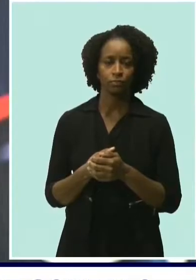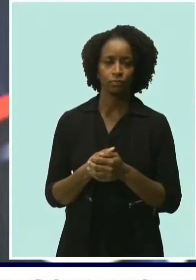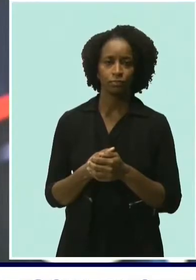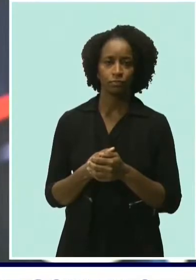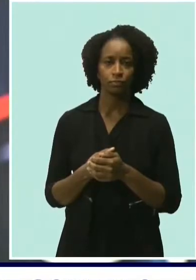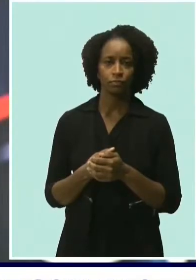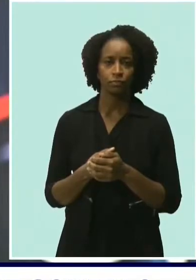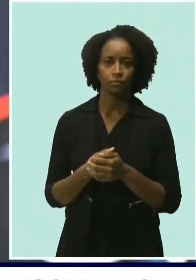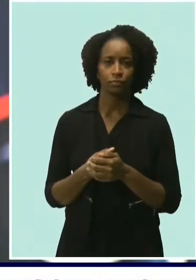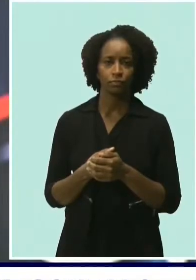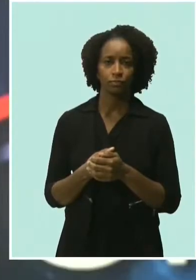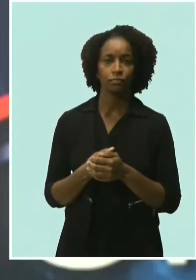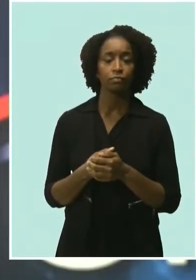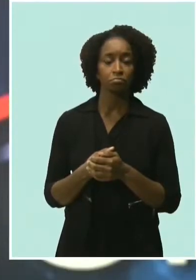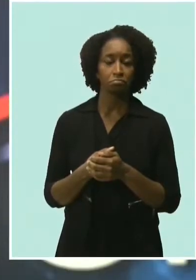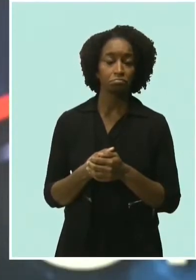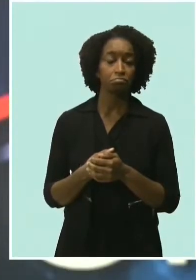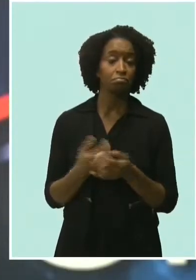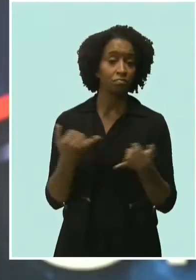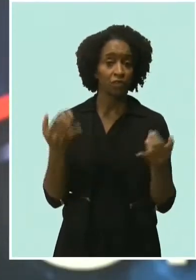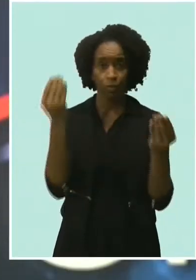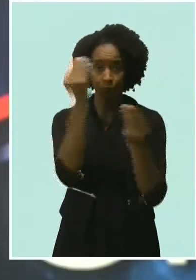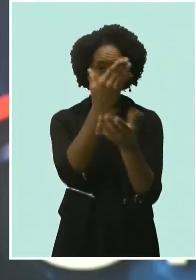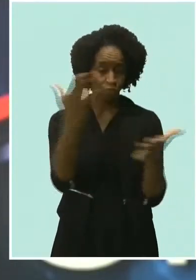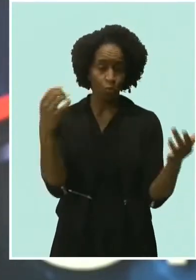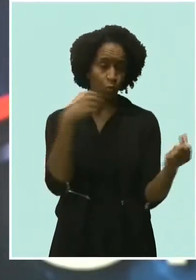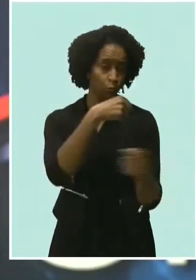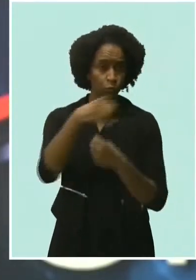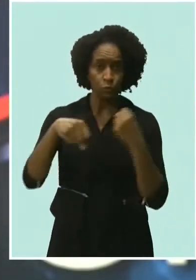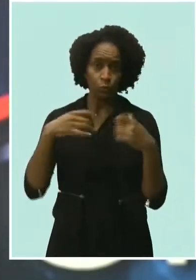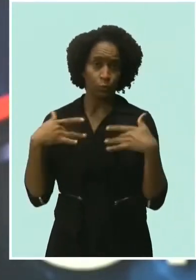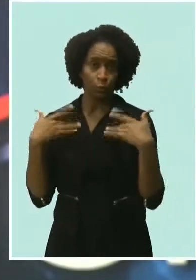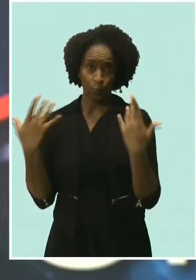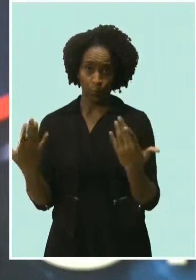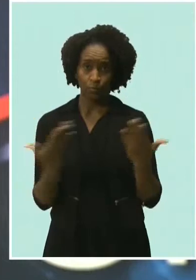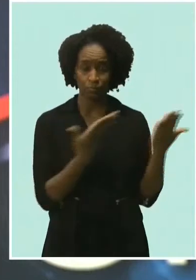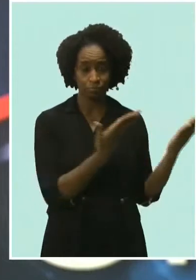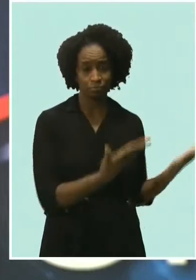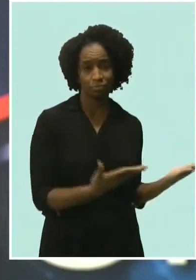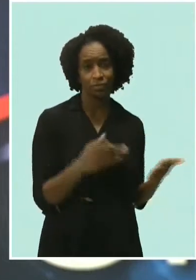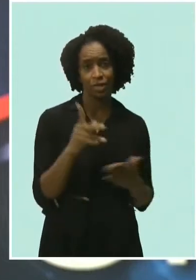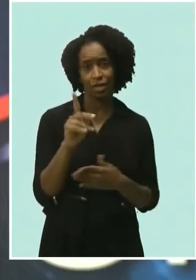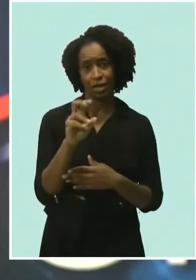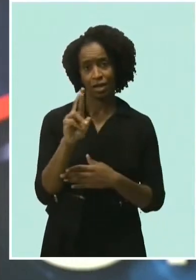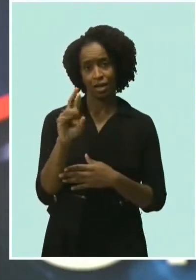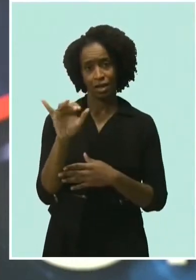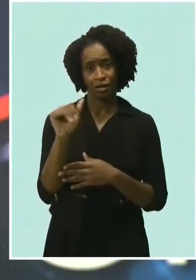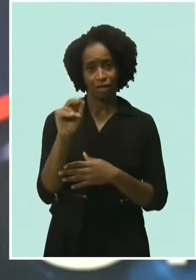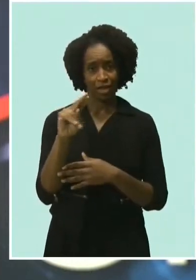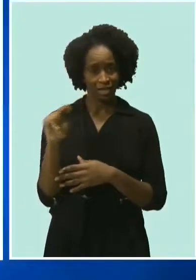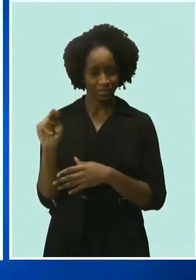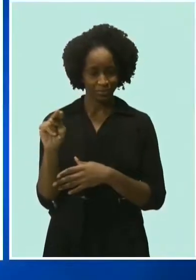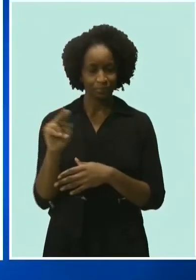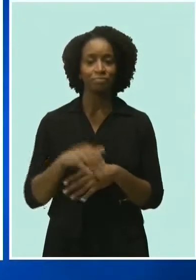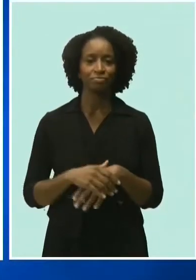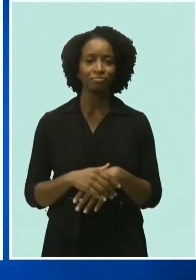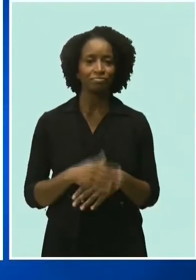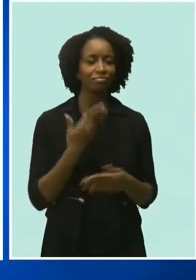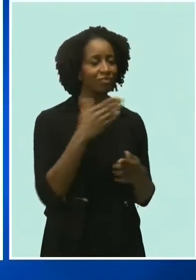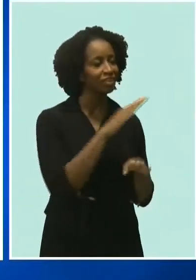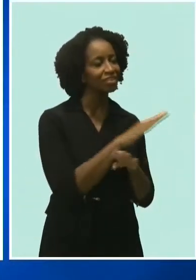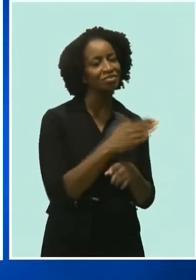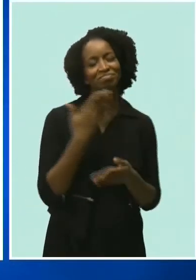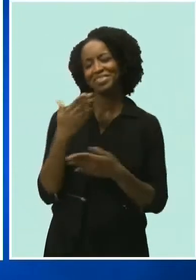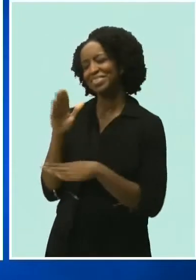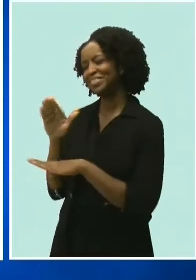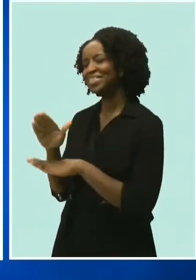Well, here to bring us the latest on Tropical Storm Gonzalo is weather presenter Carrie Ann O'Neill. Good evening, Carrie. Good evening to you, Shane,